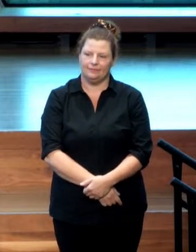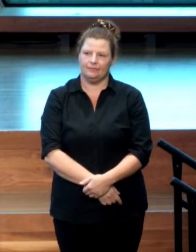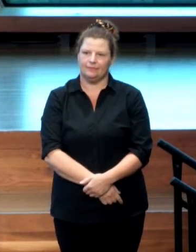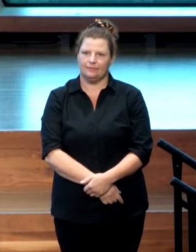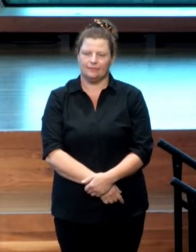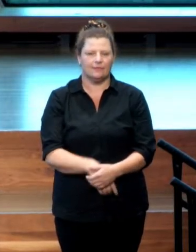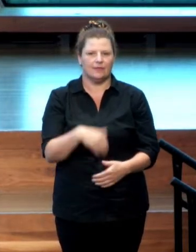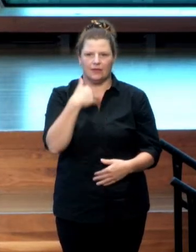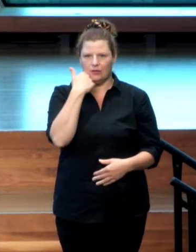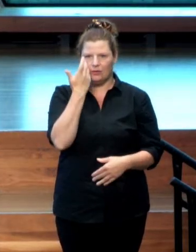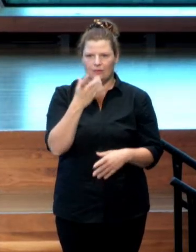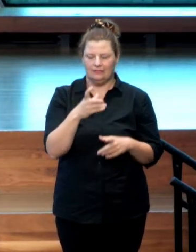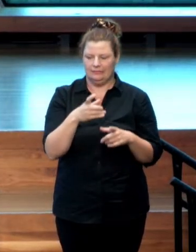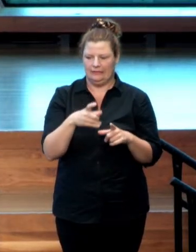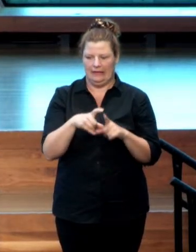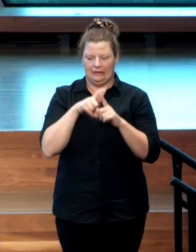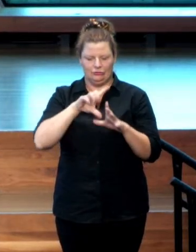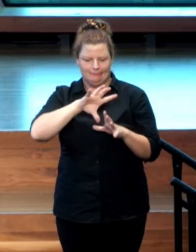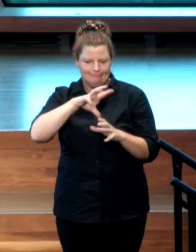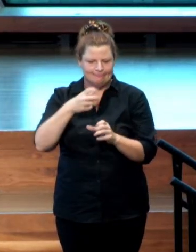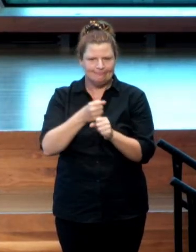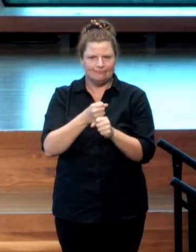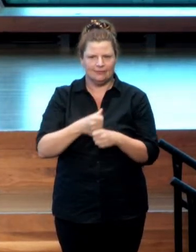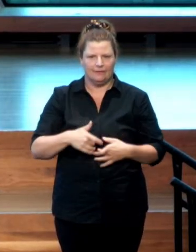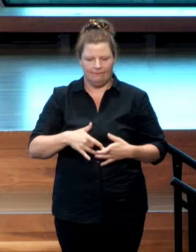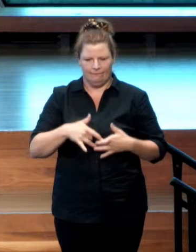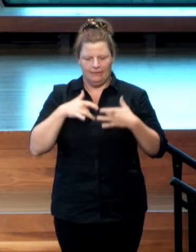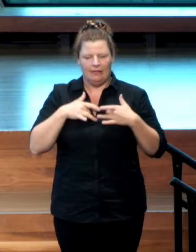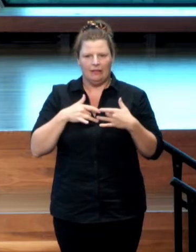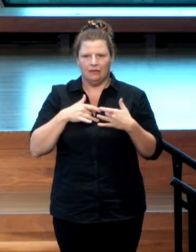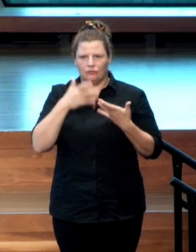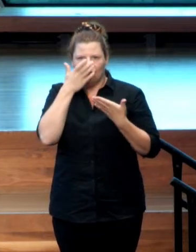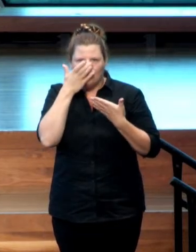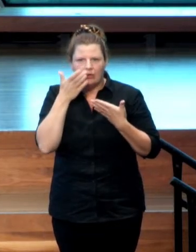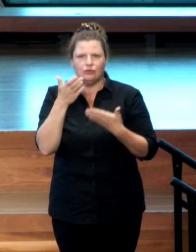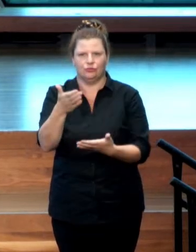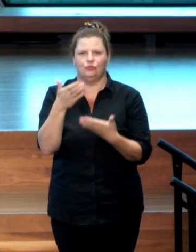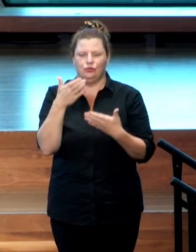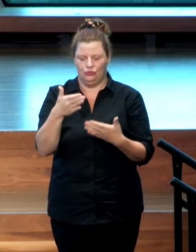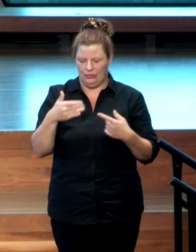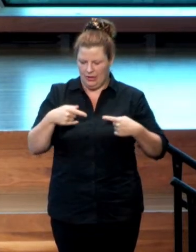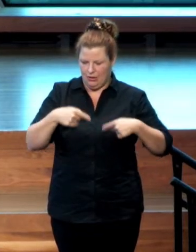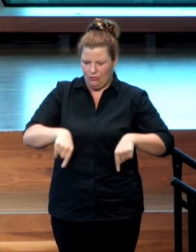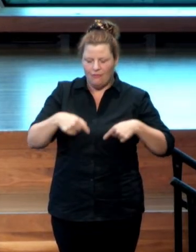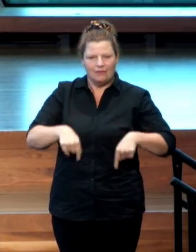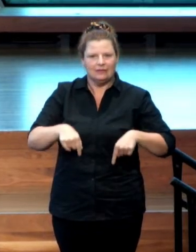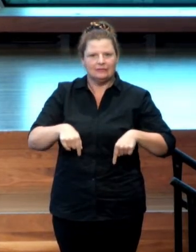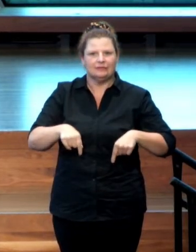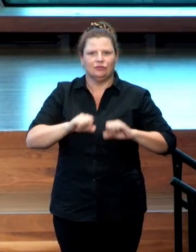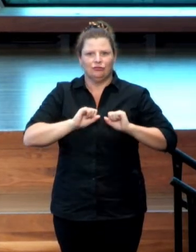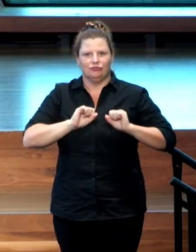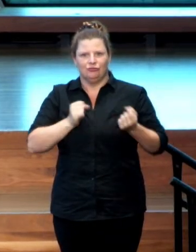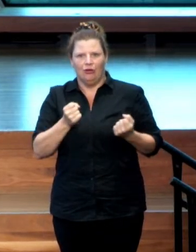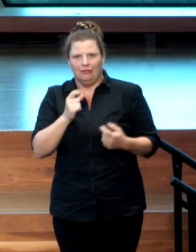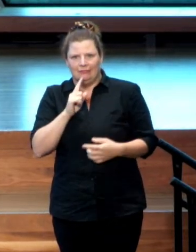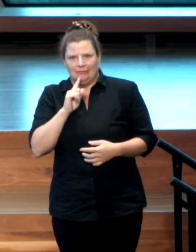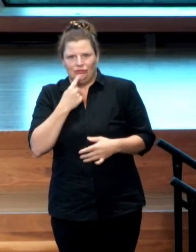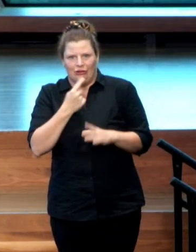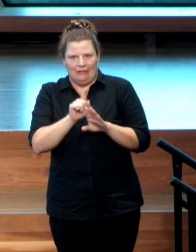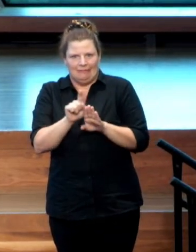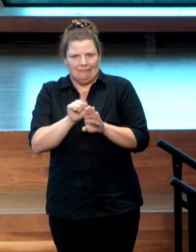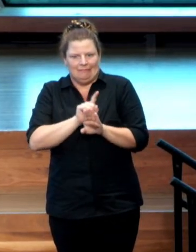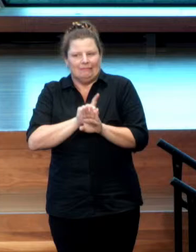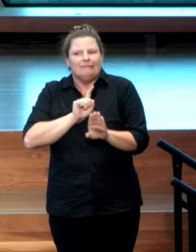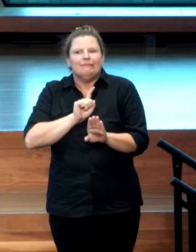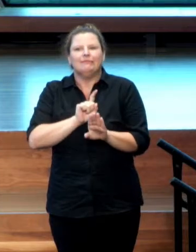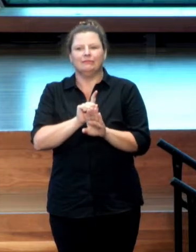It's always so hard to sum up the feelings of gratitude and nervousness and shock and shyness that comes with